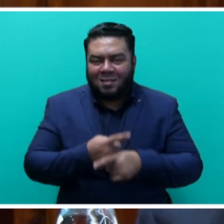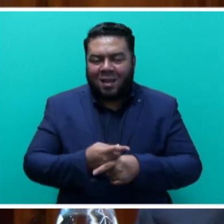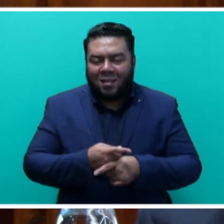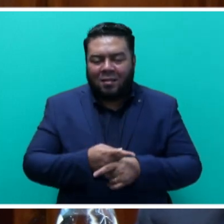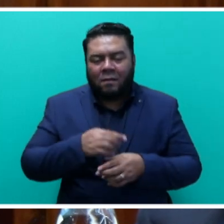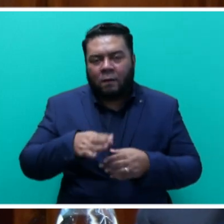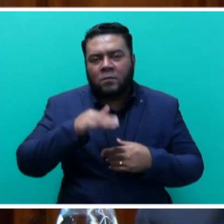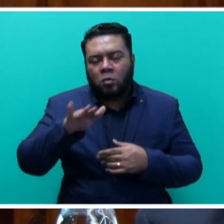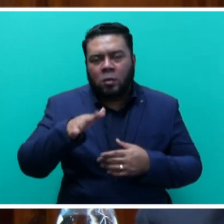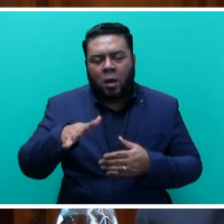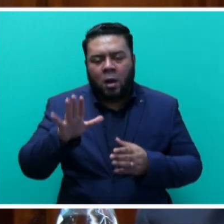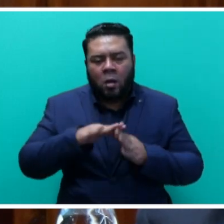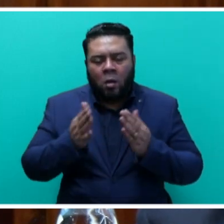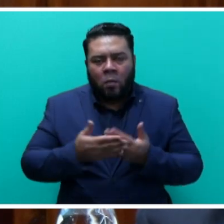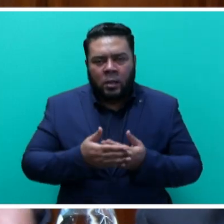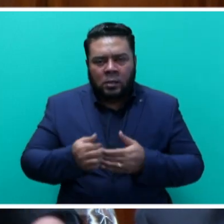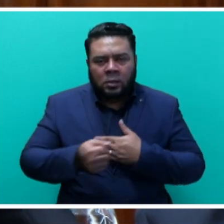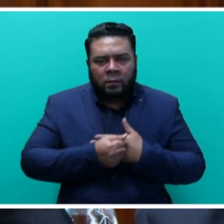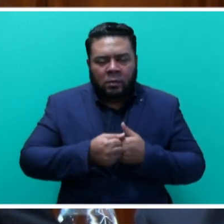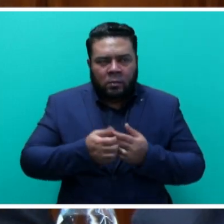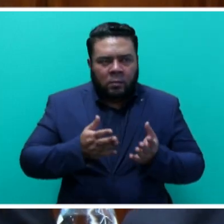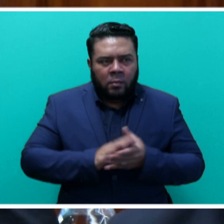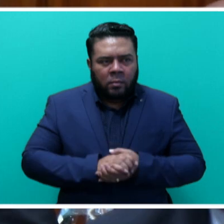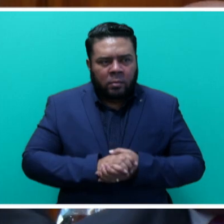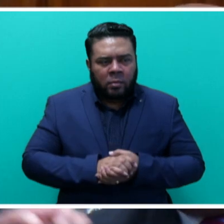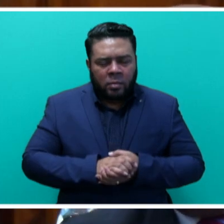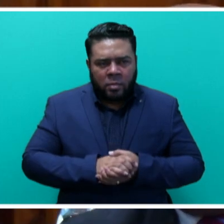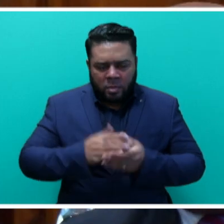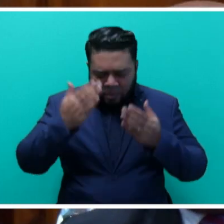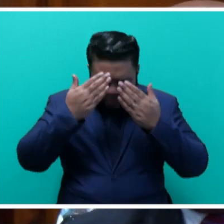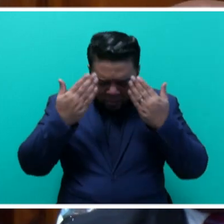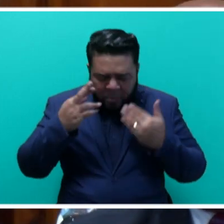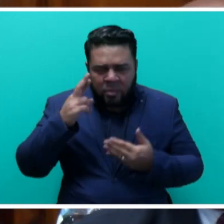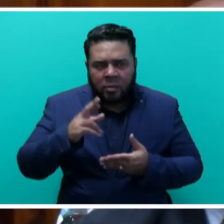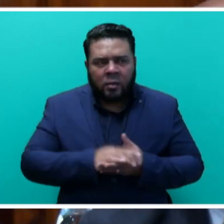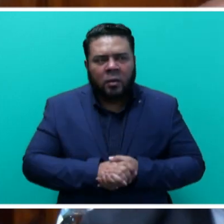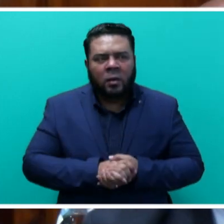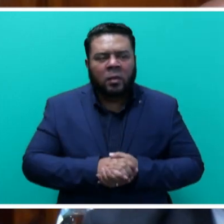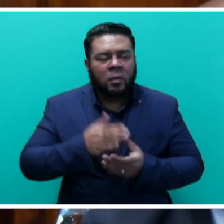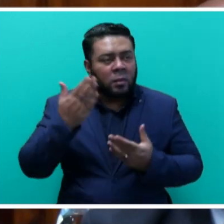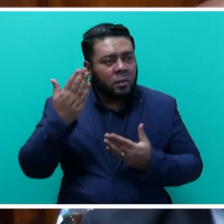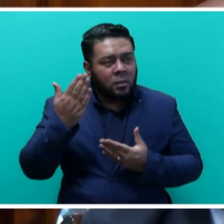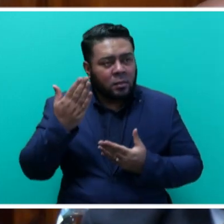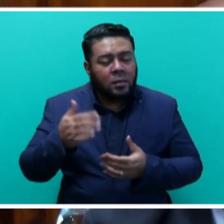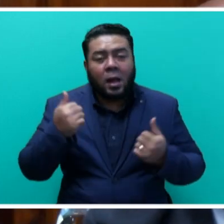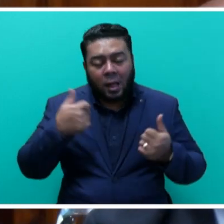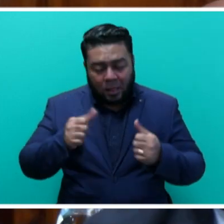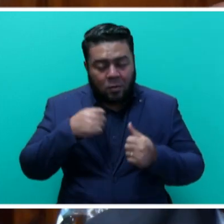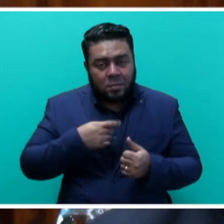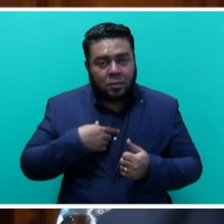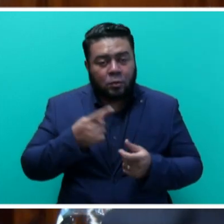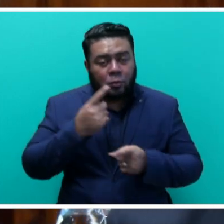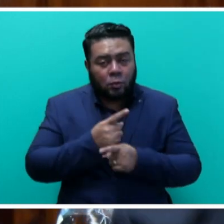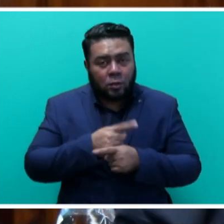global safety measures. Mr. Speaker, sir, to conclude, allow me to highlight an